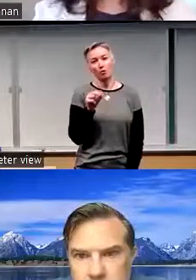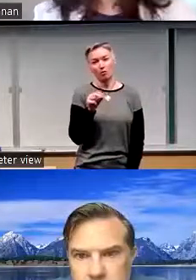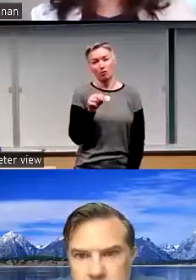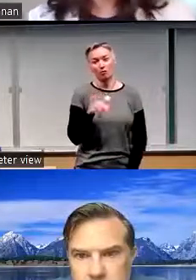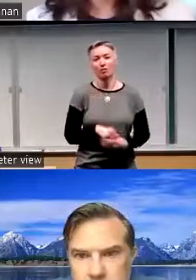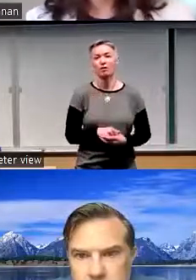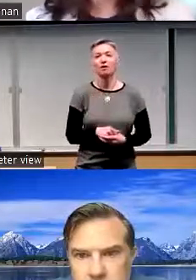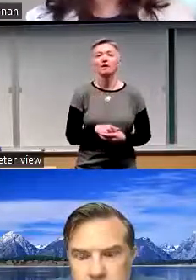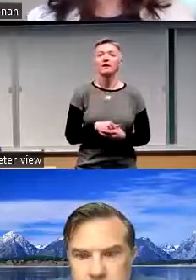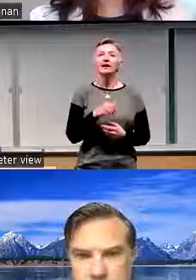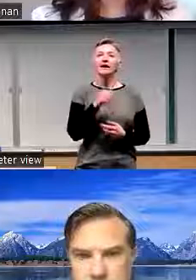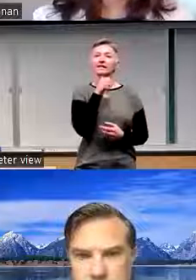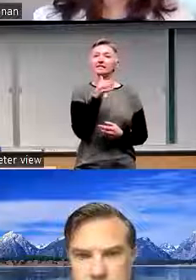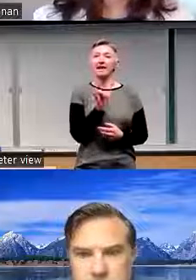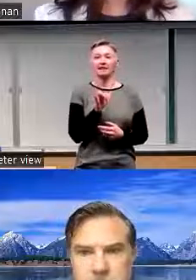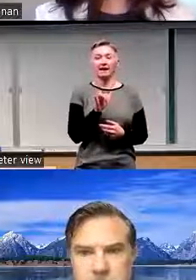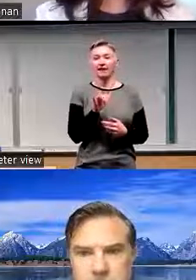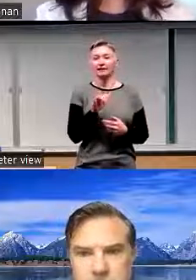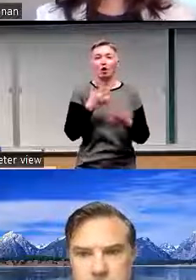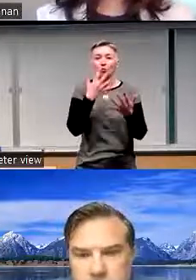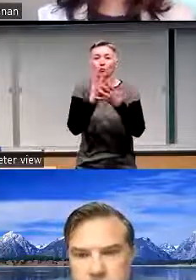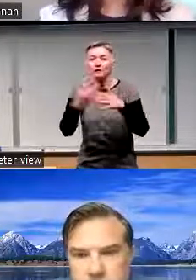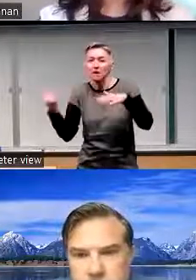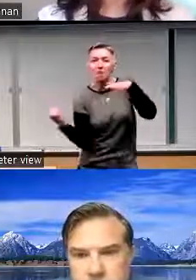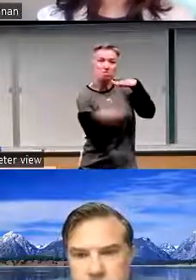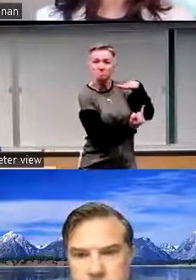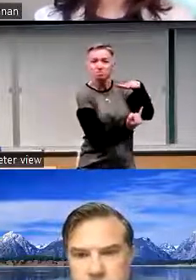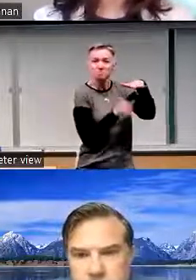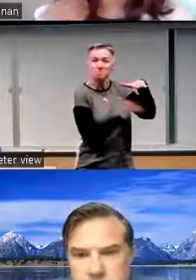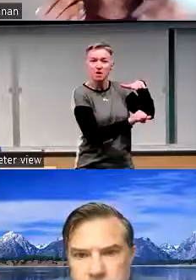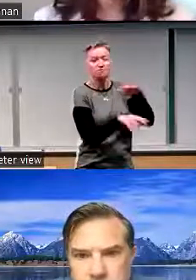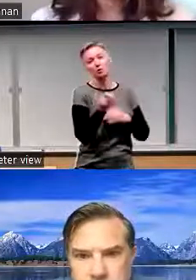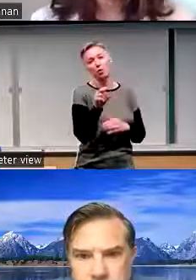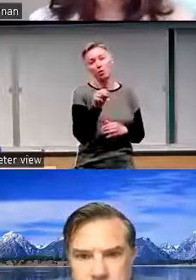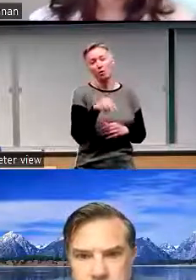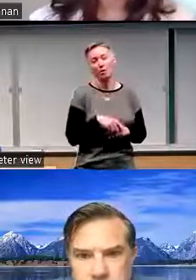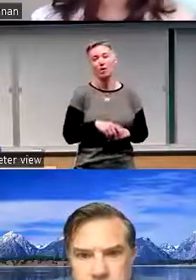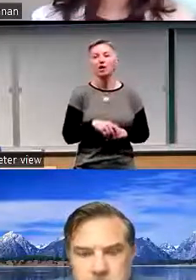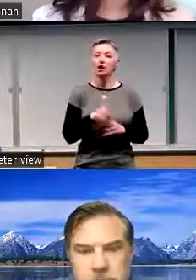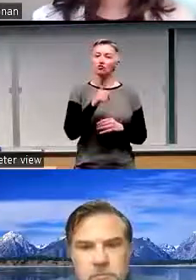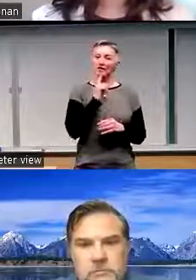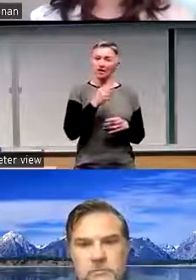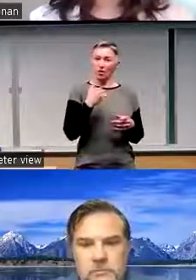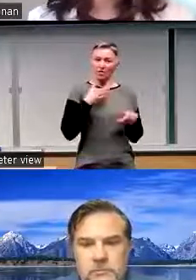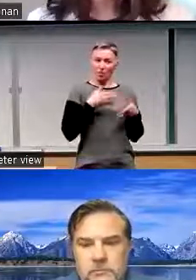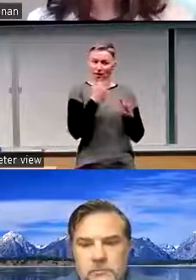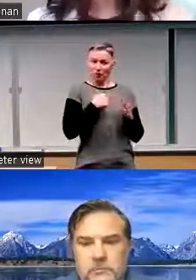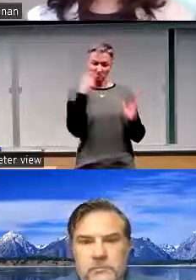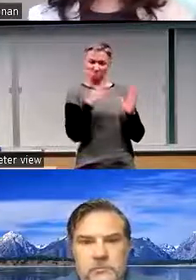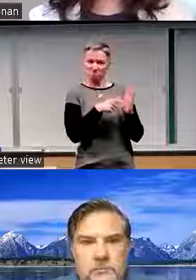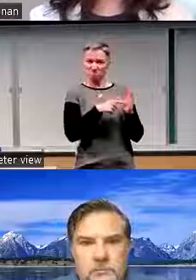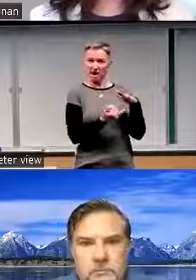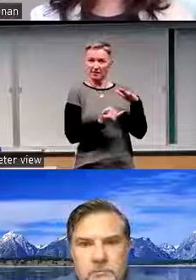It's not like being in solitary confinement. Instead, there are markers of isolation like living